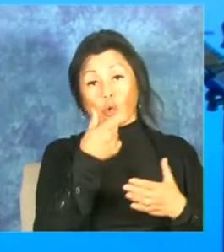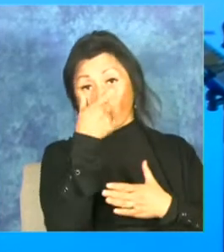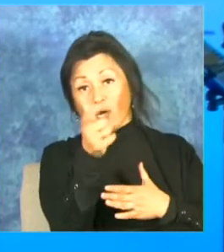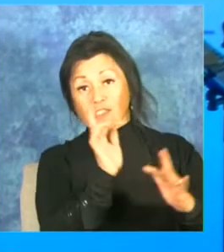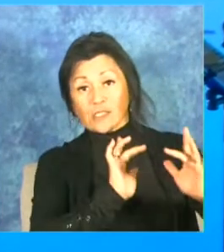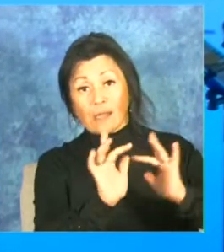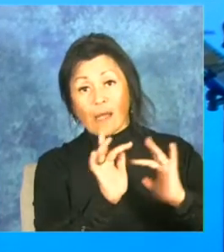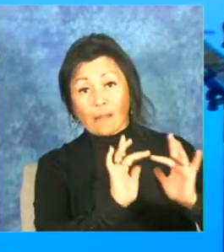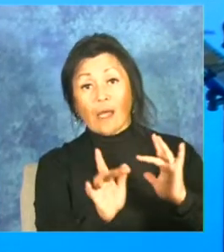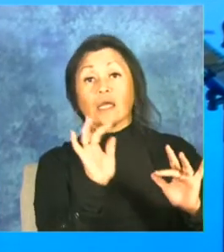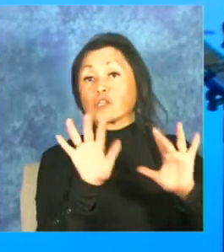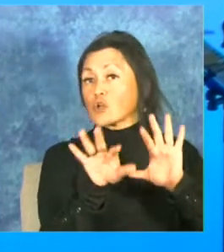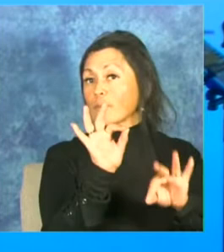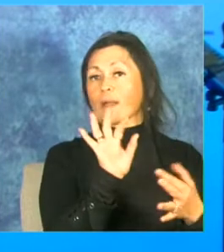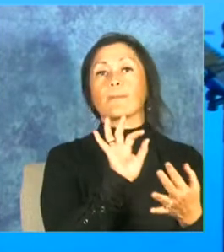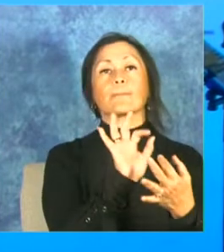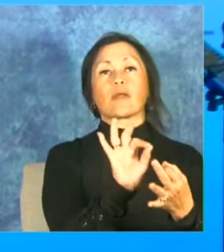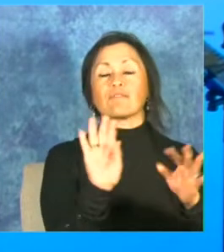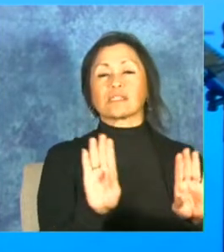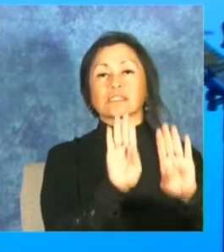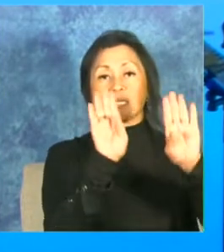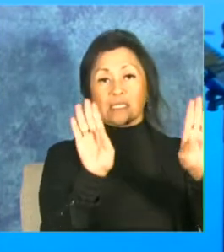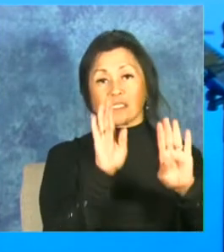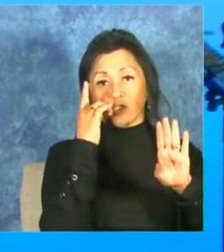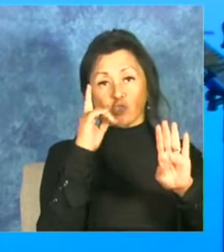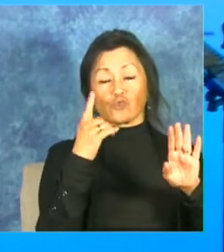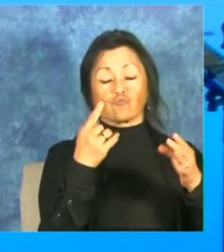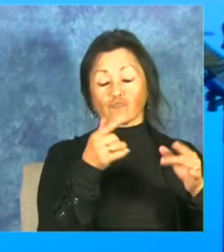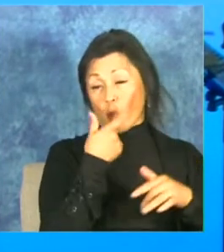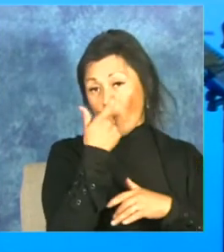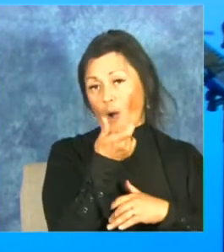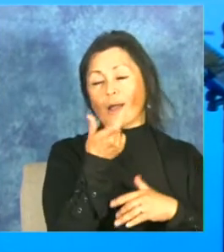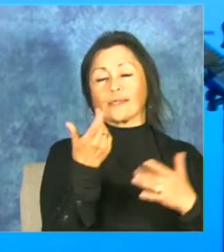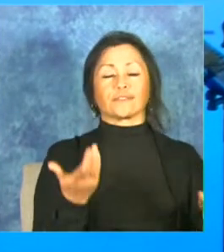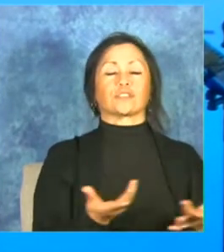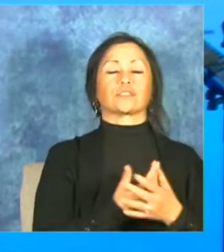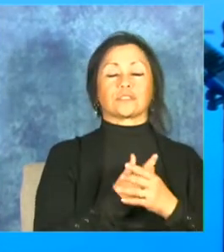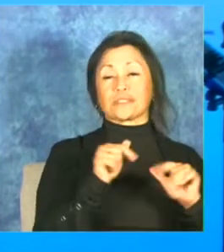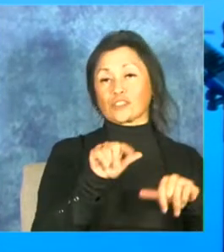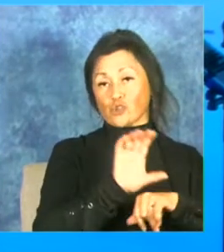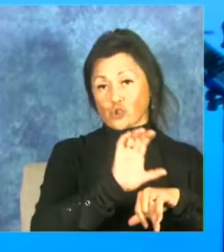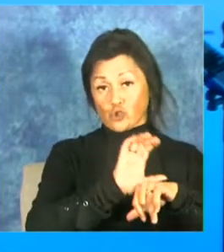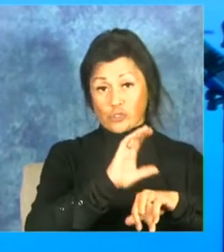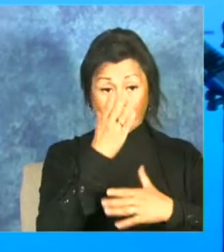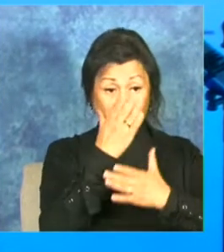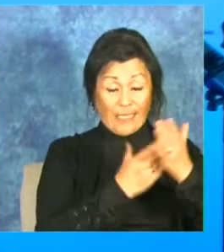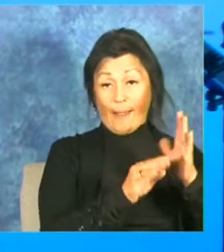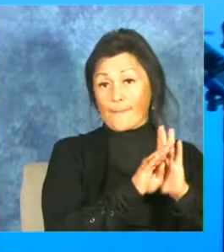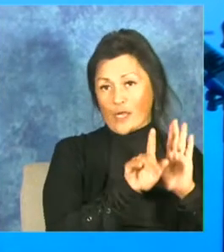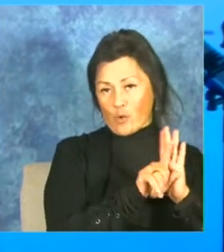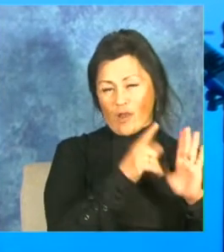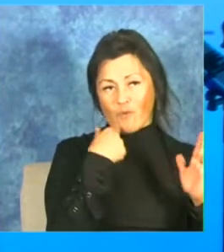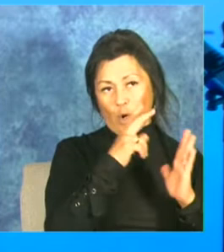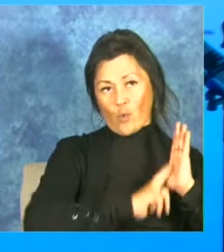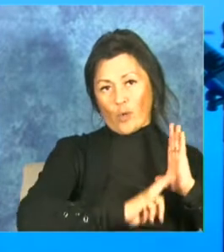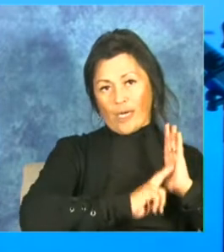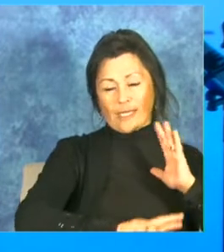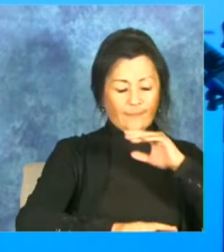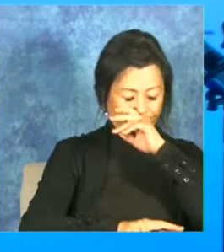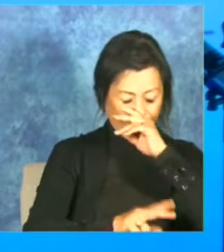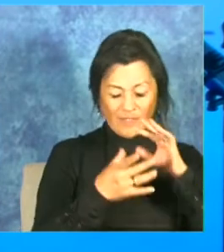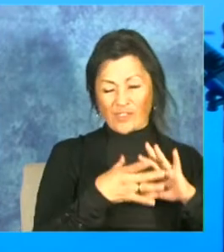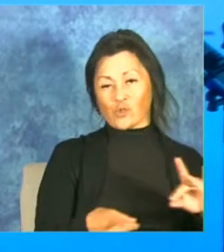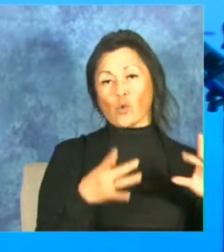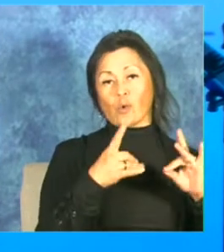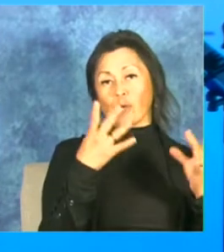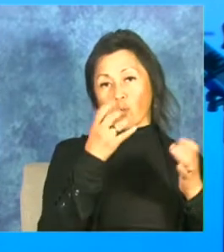watching online, you picked the perfect Sunday to be at Christian Life Center. There's some background on our New Testament story here